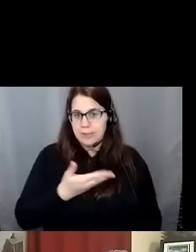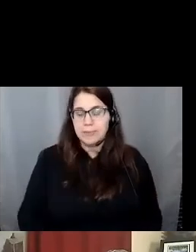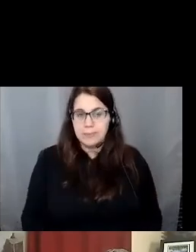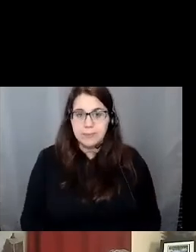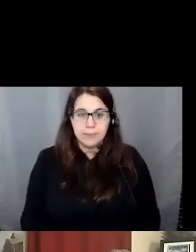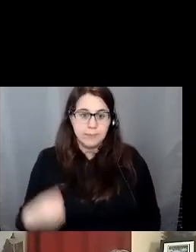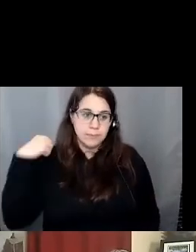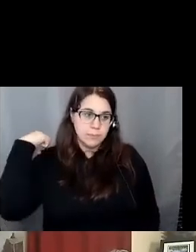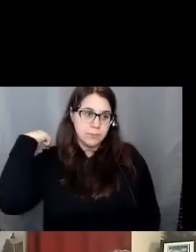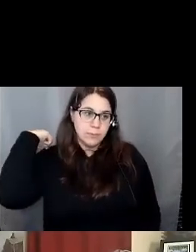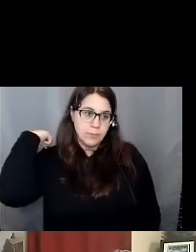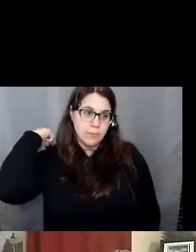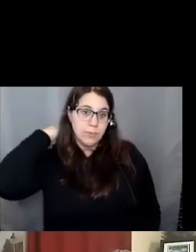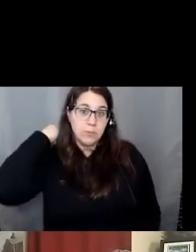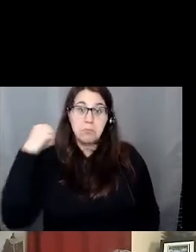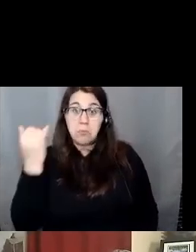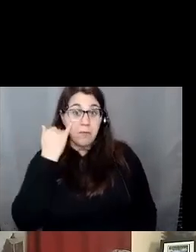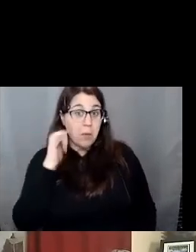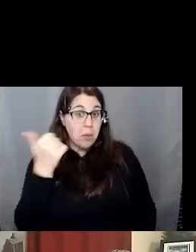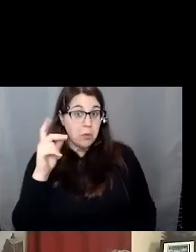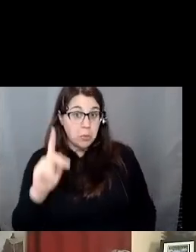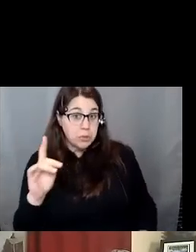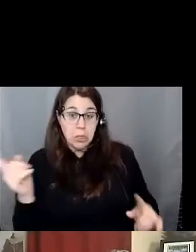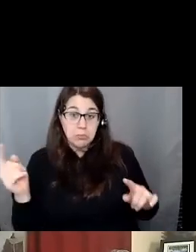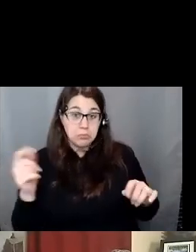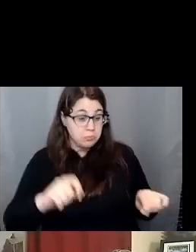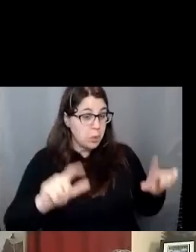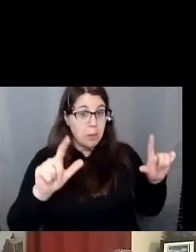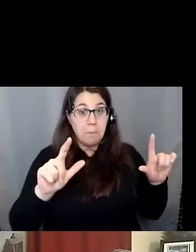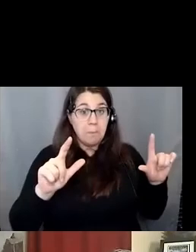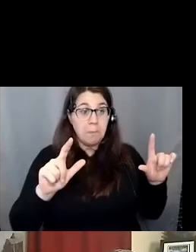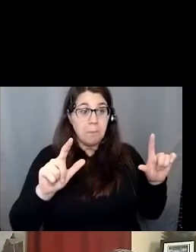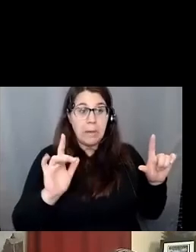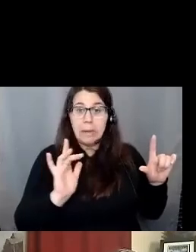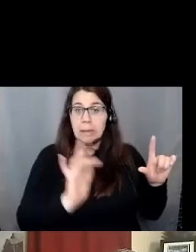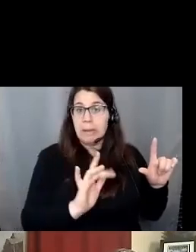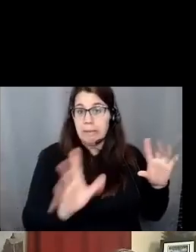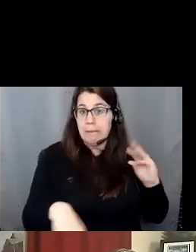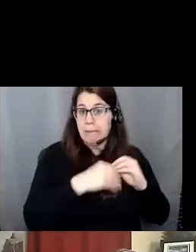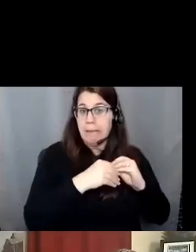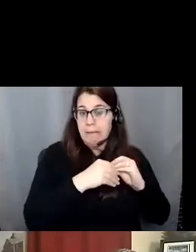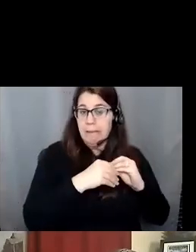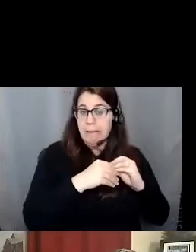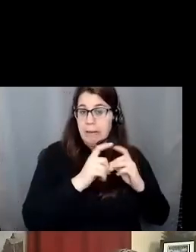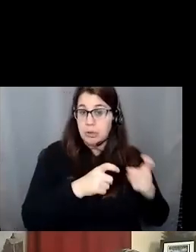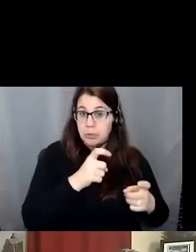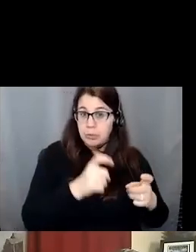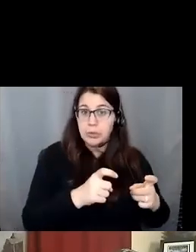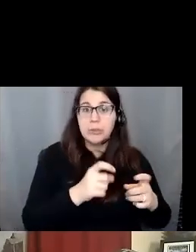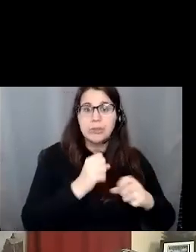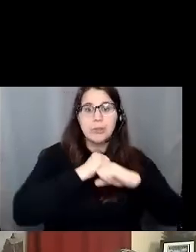so when people come to this page, they can click on Make a Contribution, which will open up a secure